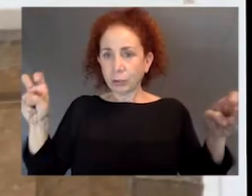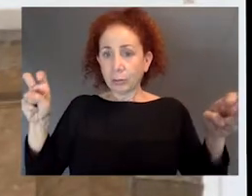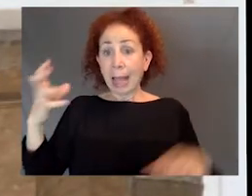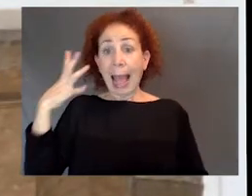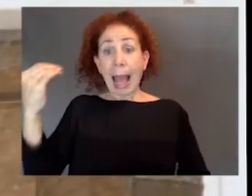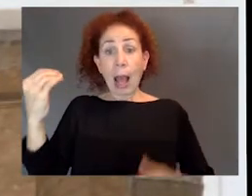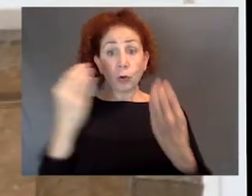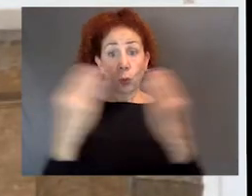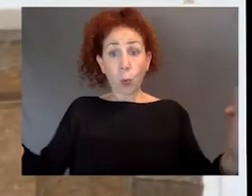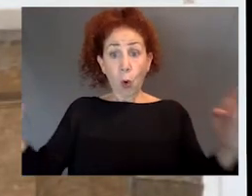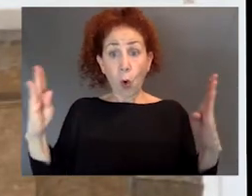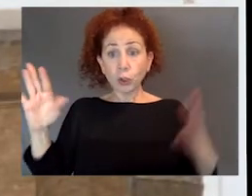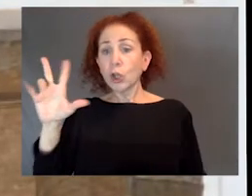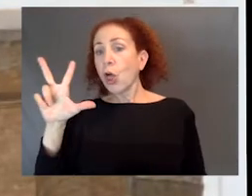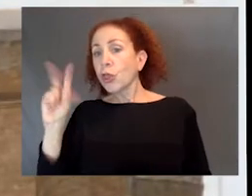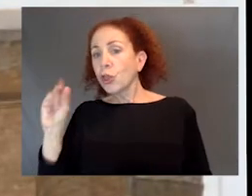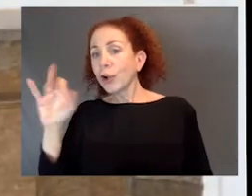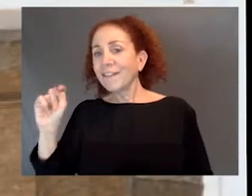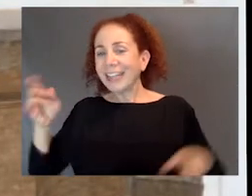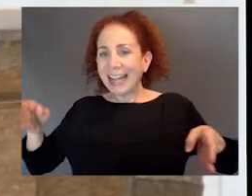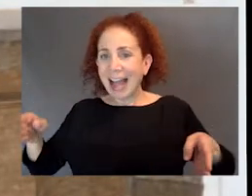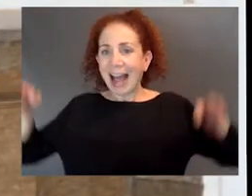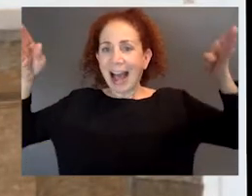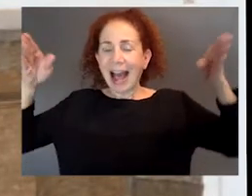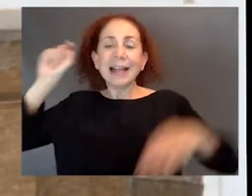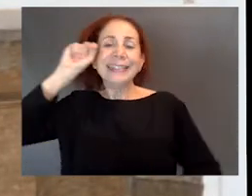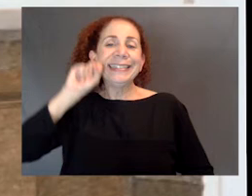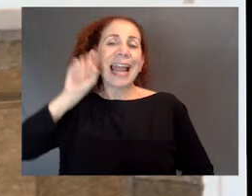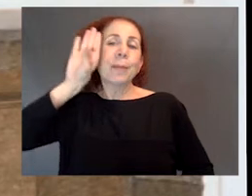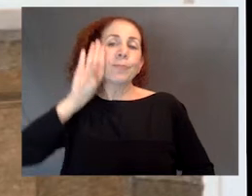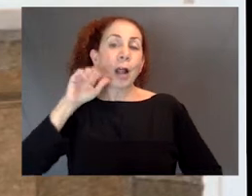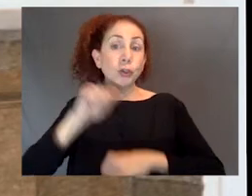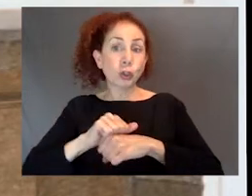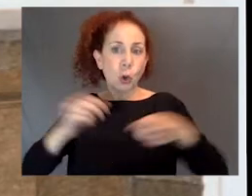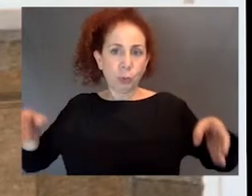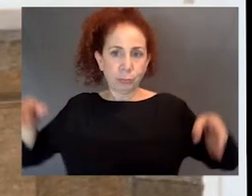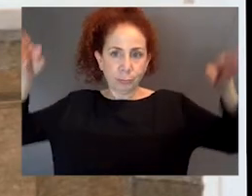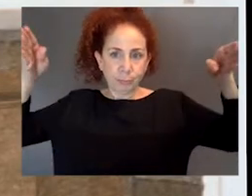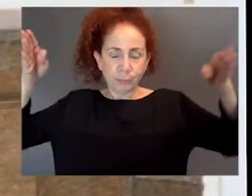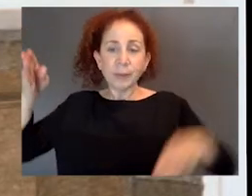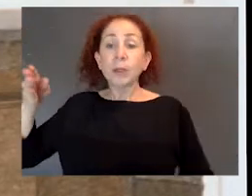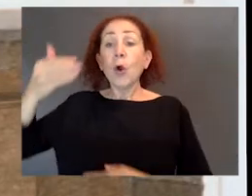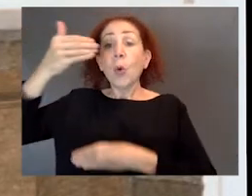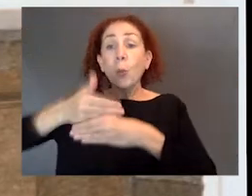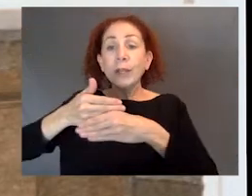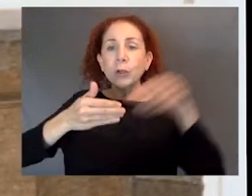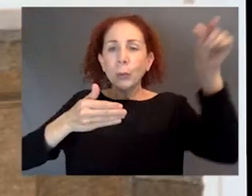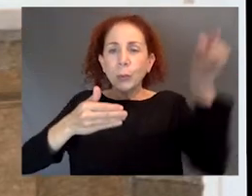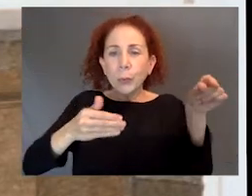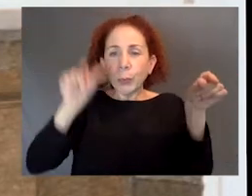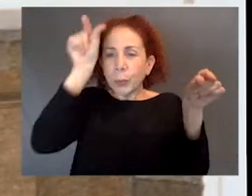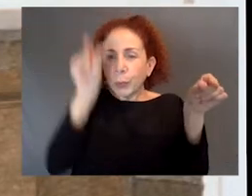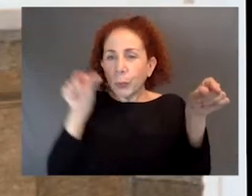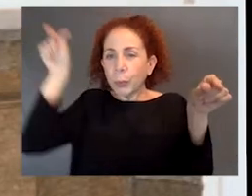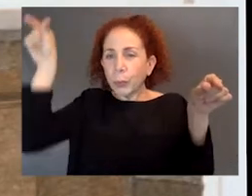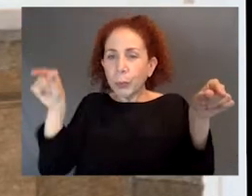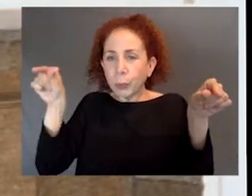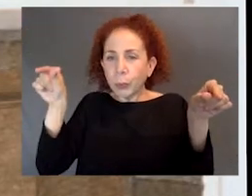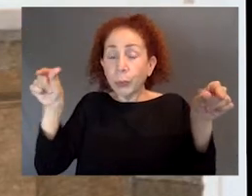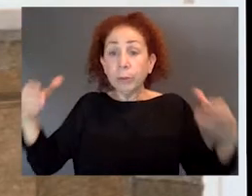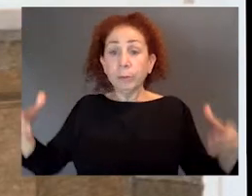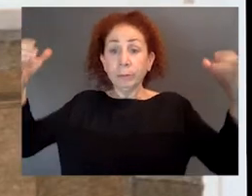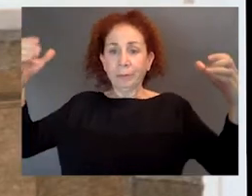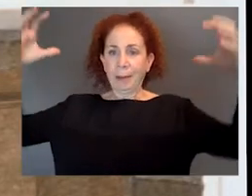of the facility are 30 feet high and constructed of a tan-brown stone. Arrow windows adorn the walls, which are topped